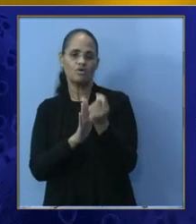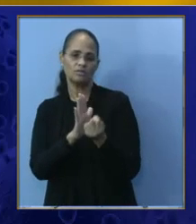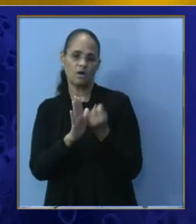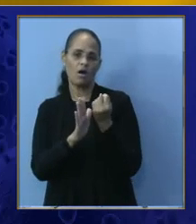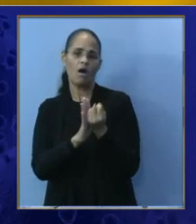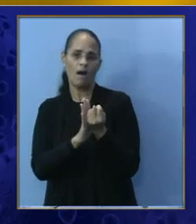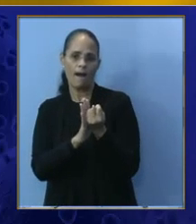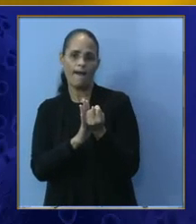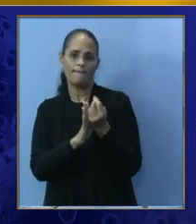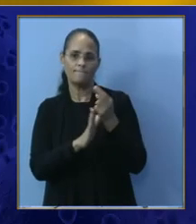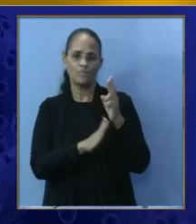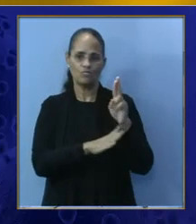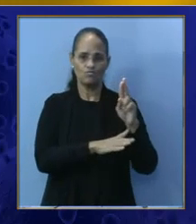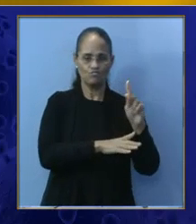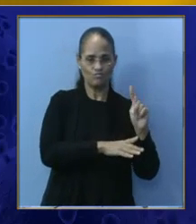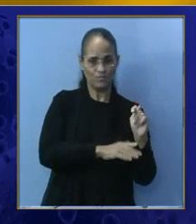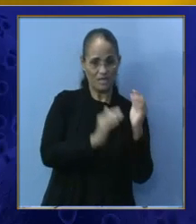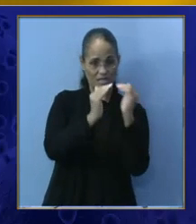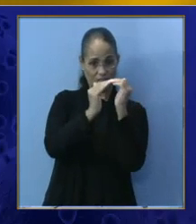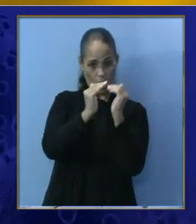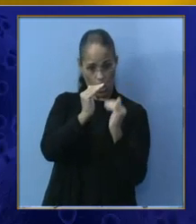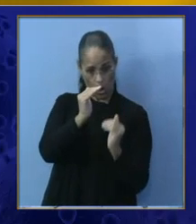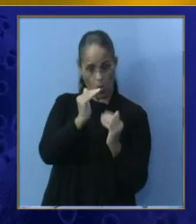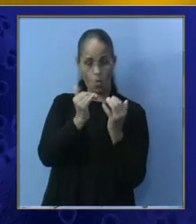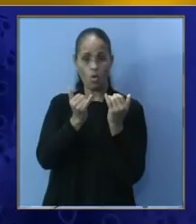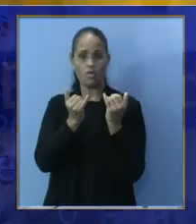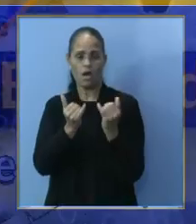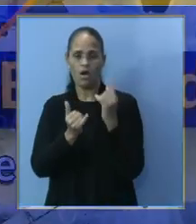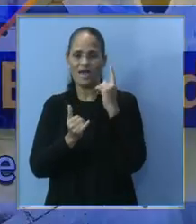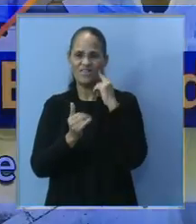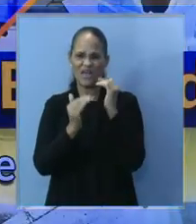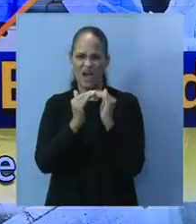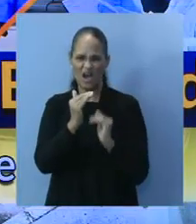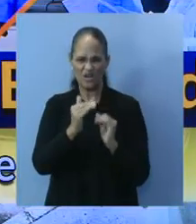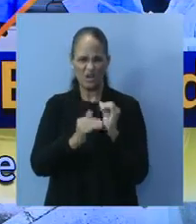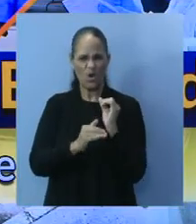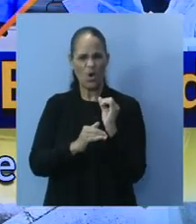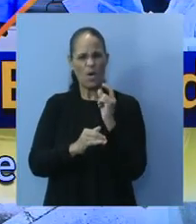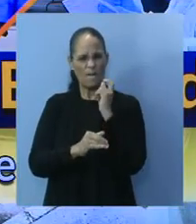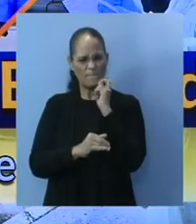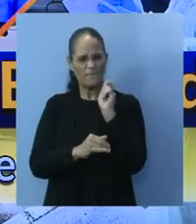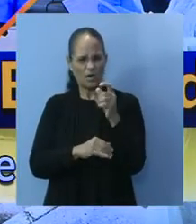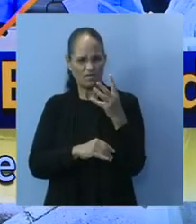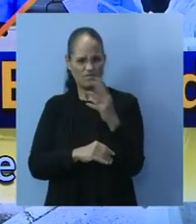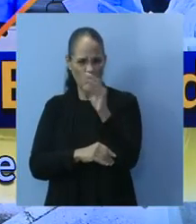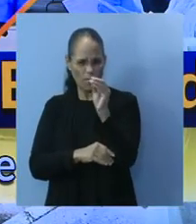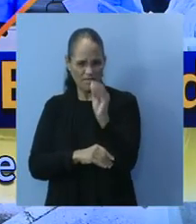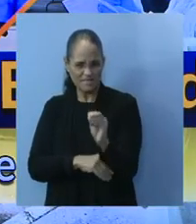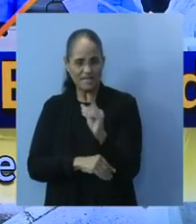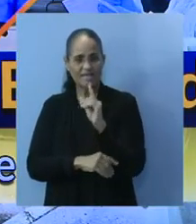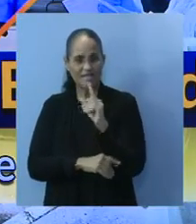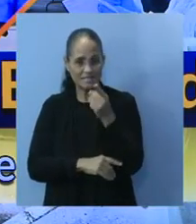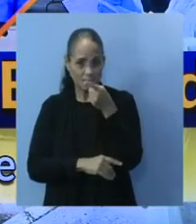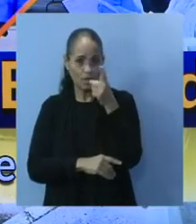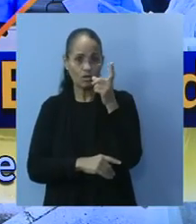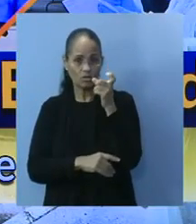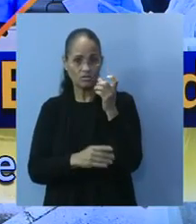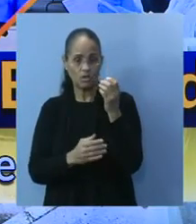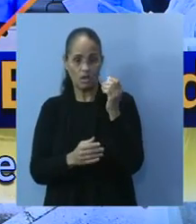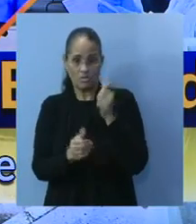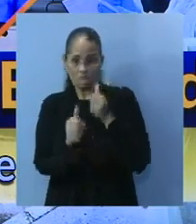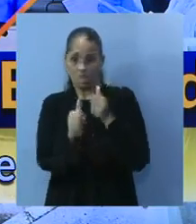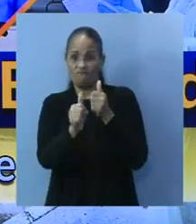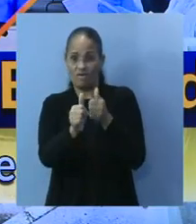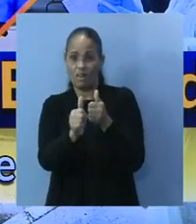is as low as it is right now, which is, I think, under 0.4%, is because we have been adhering